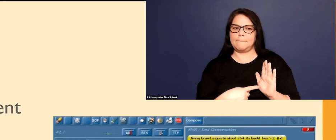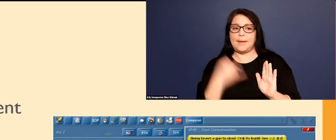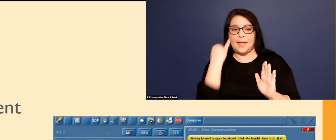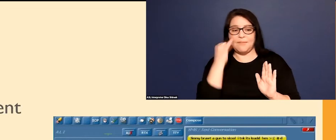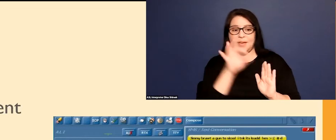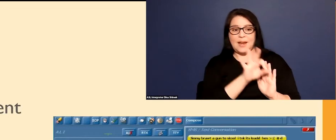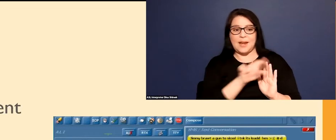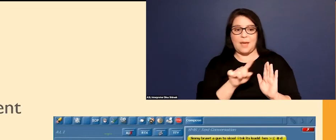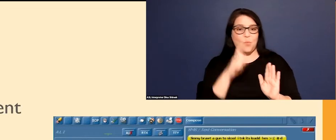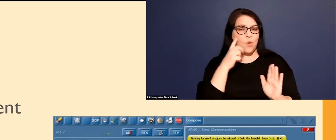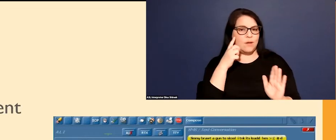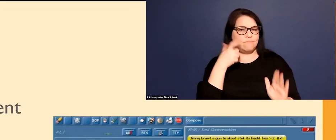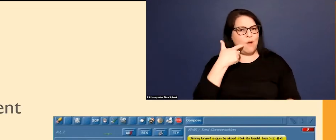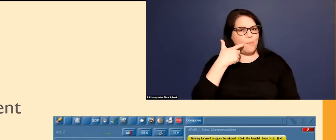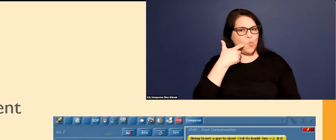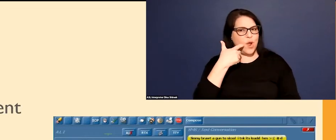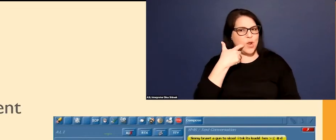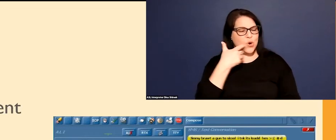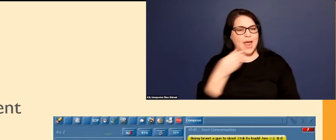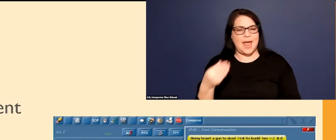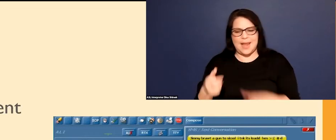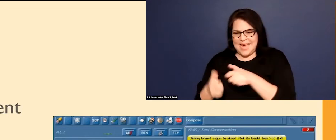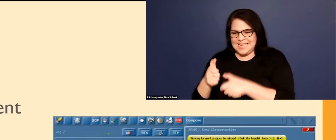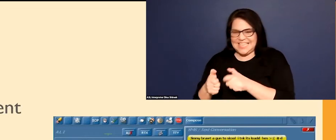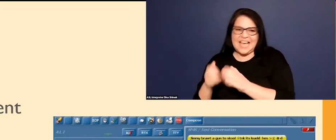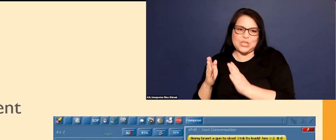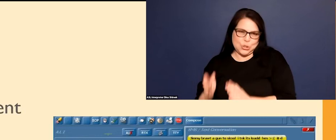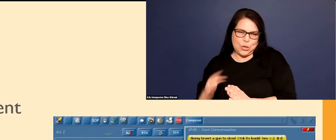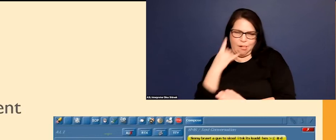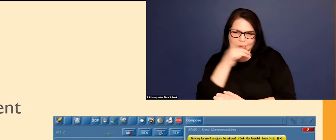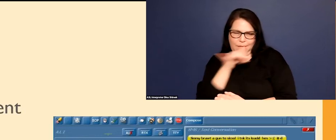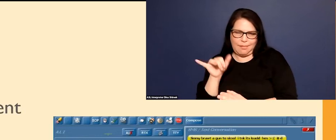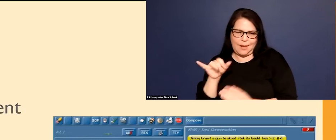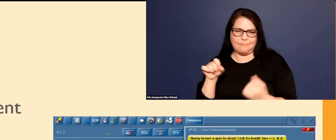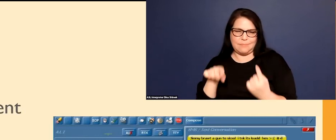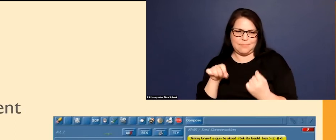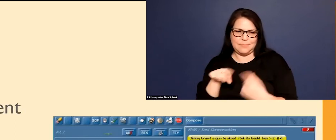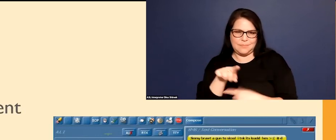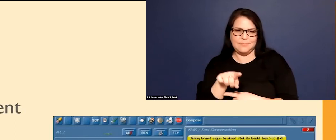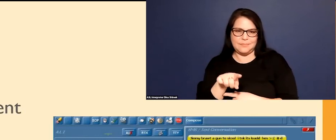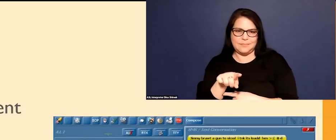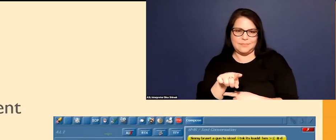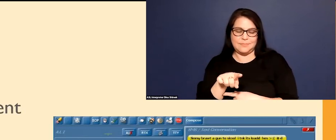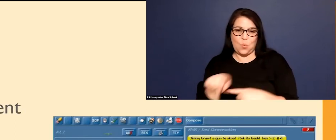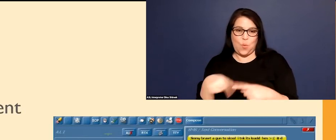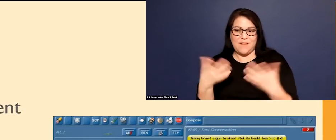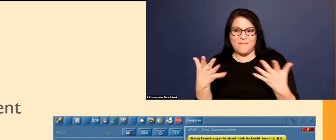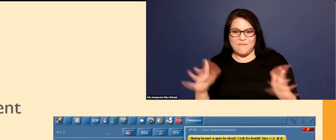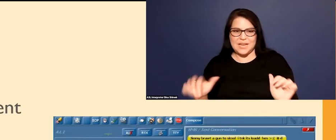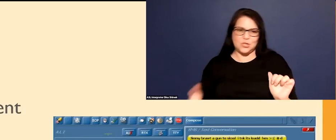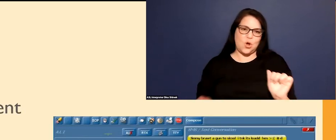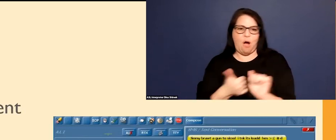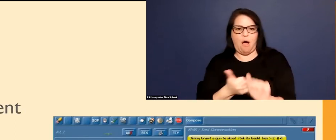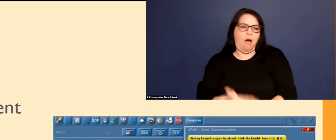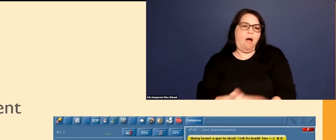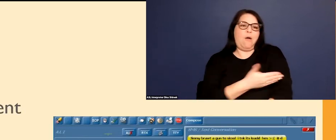911 operator and a texter may look like after the upgrade has been completed